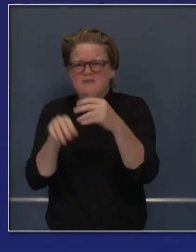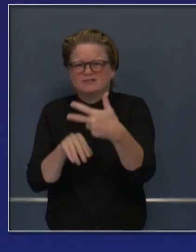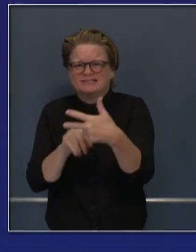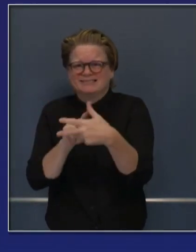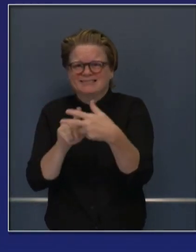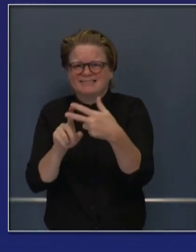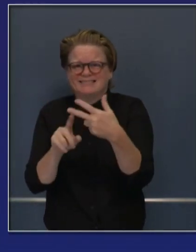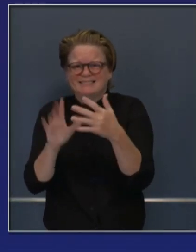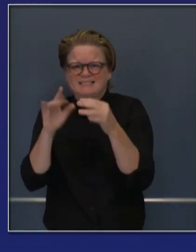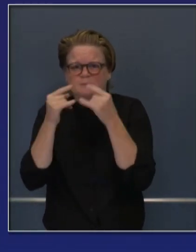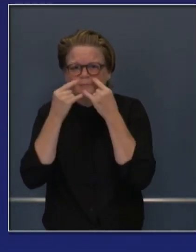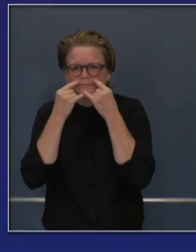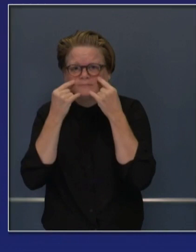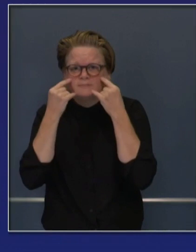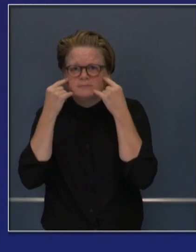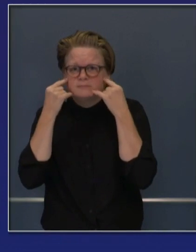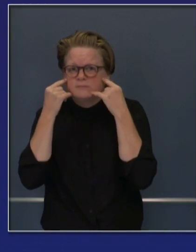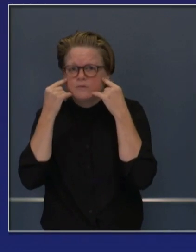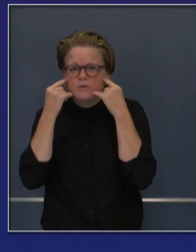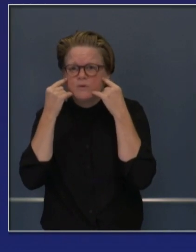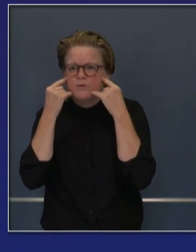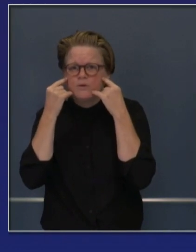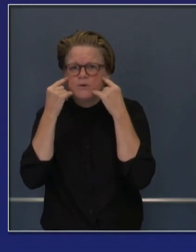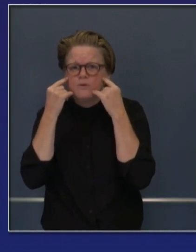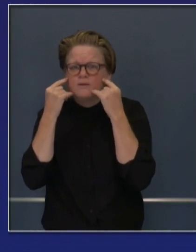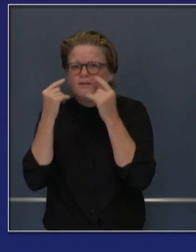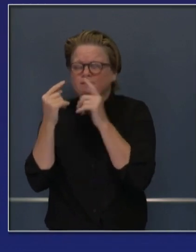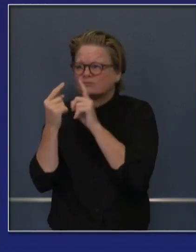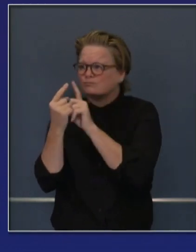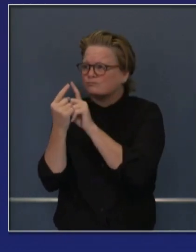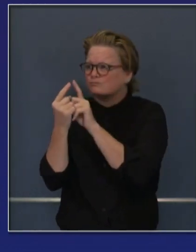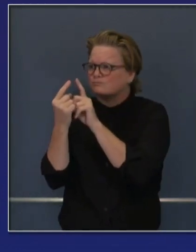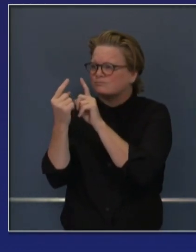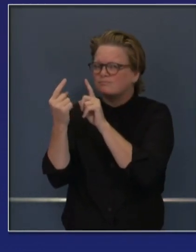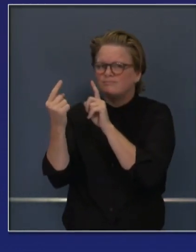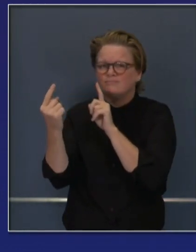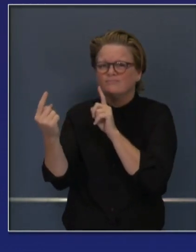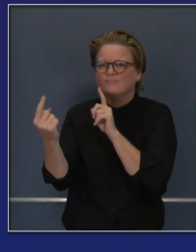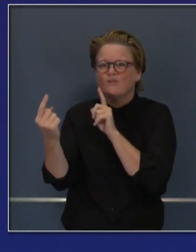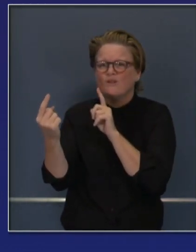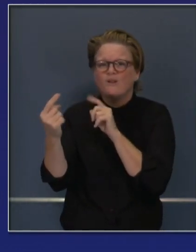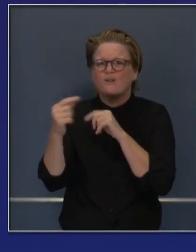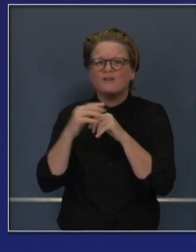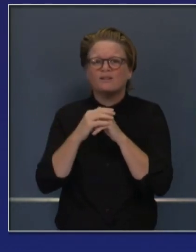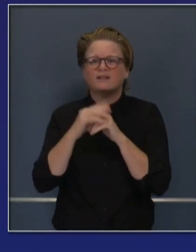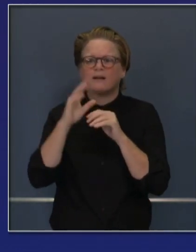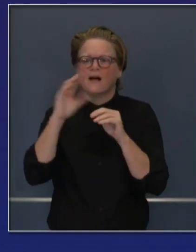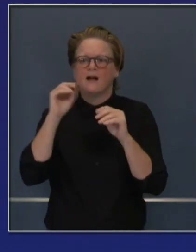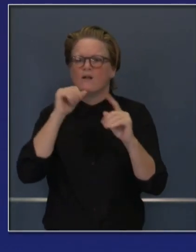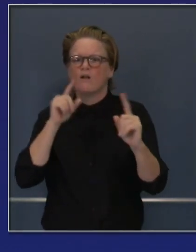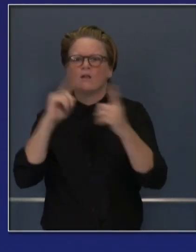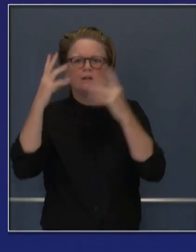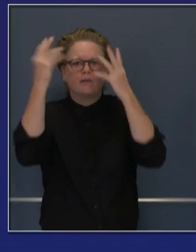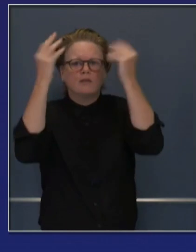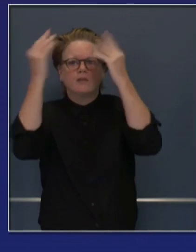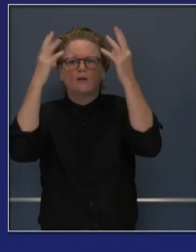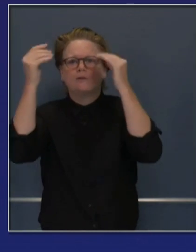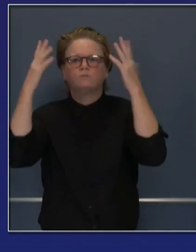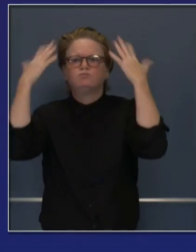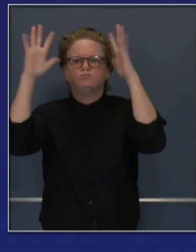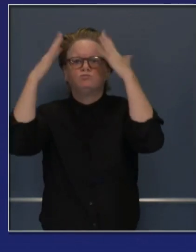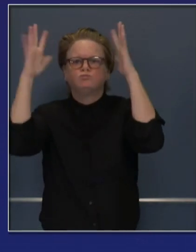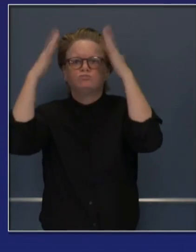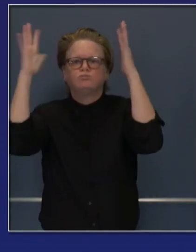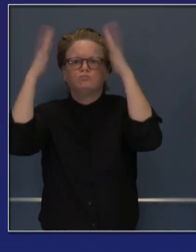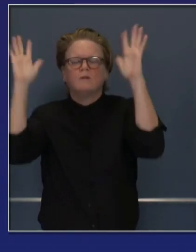limiting mixing, and the reducing our movements as much as we can. So about masking, we've talked about this